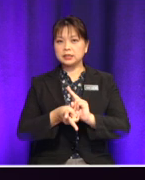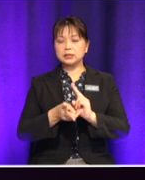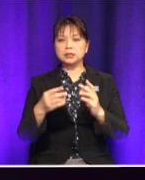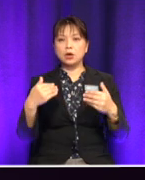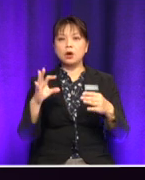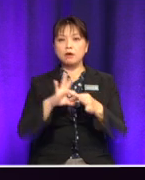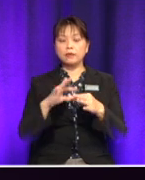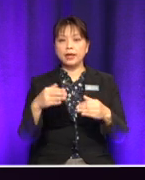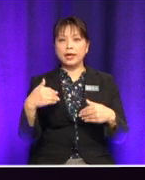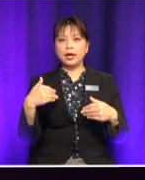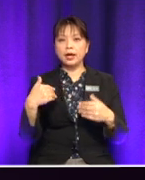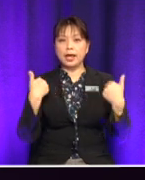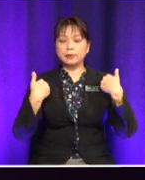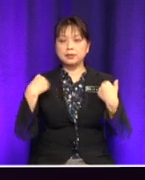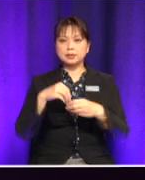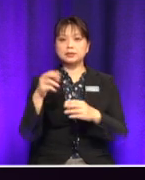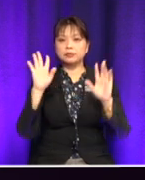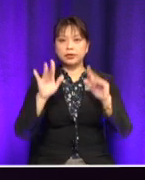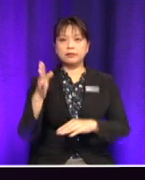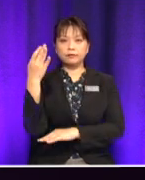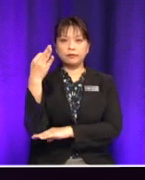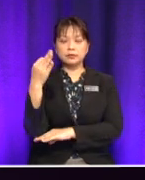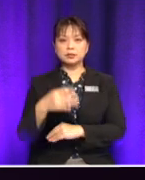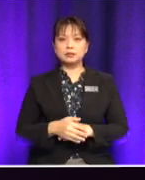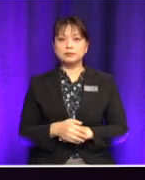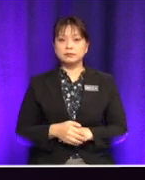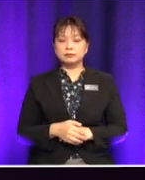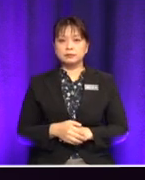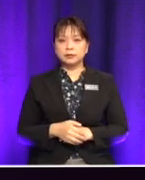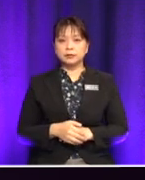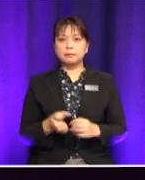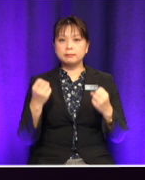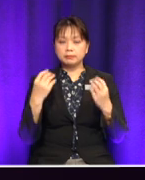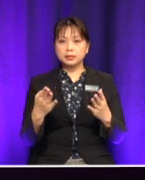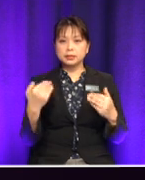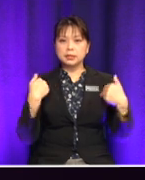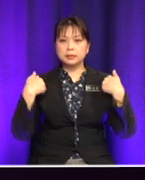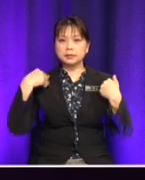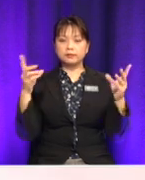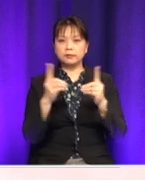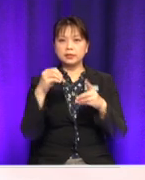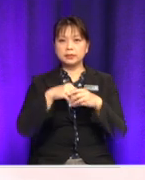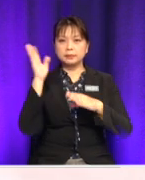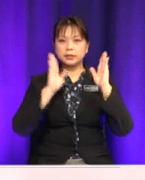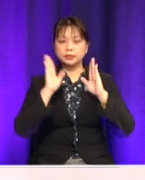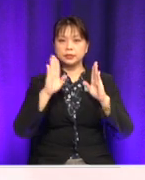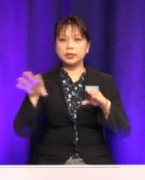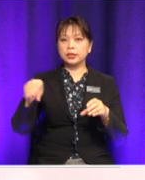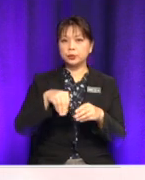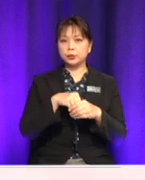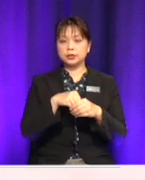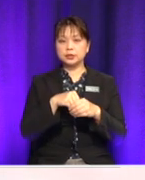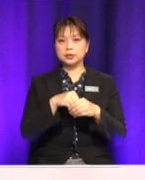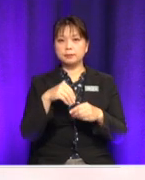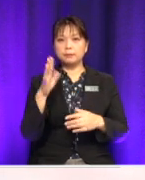country. Thousands of different species of plants and animals are found in Malaysia, including the rare plant Rafflesia,